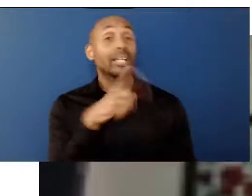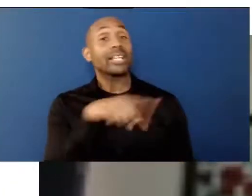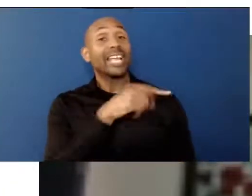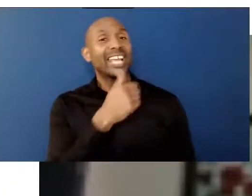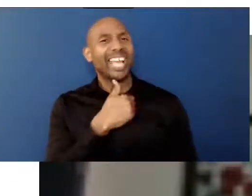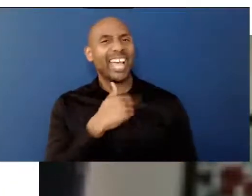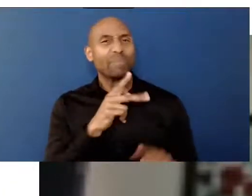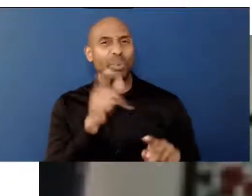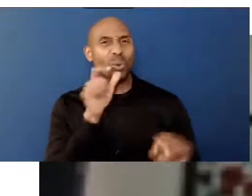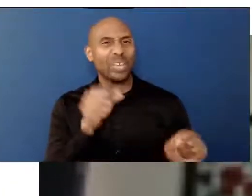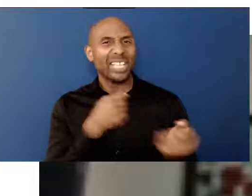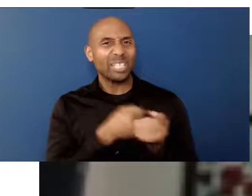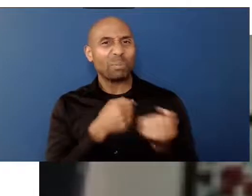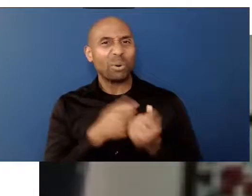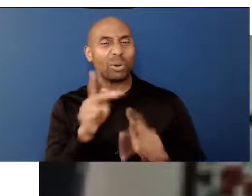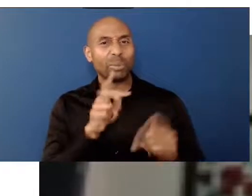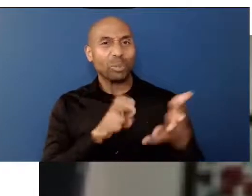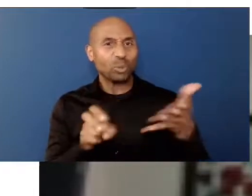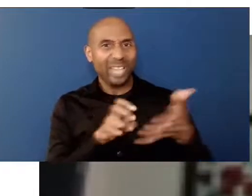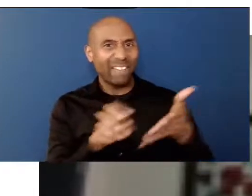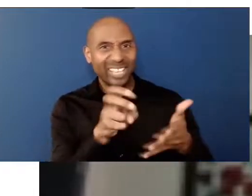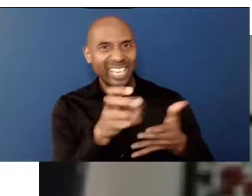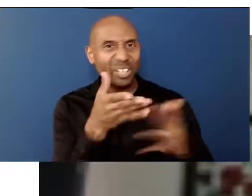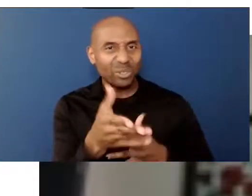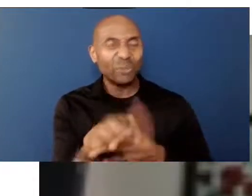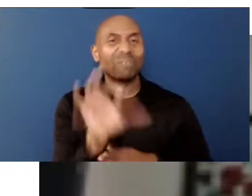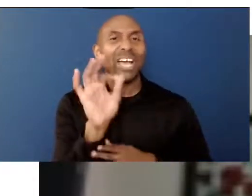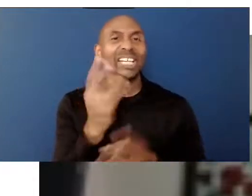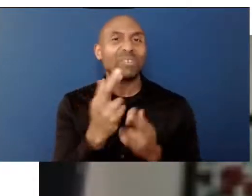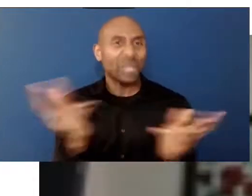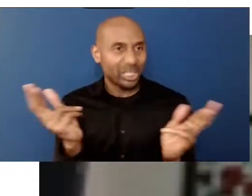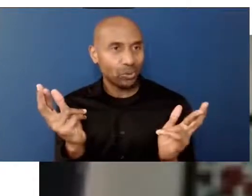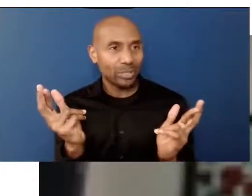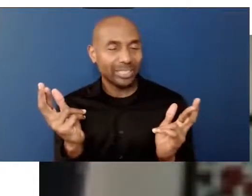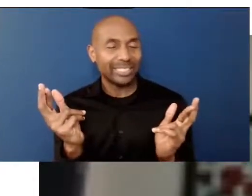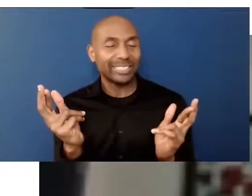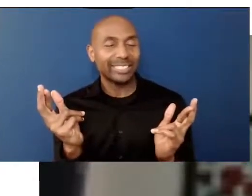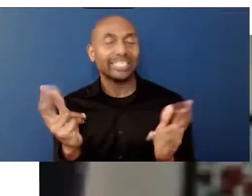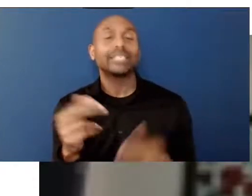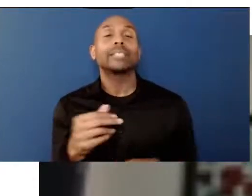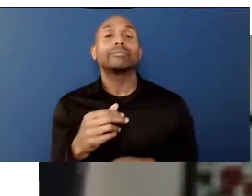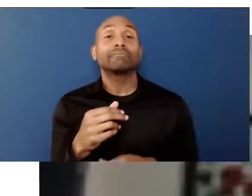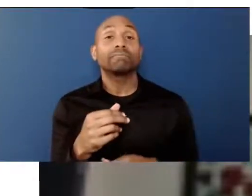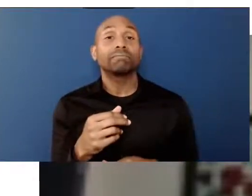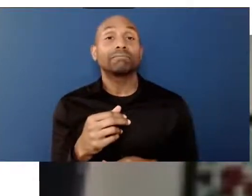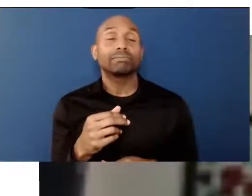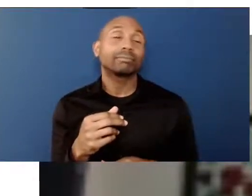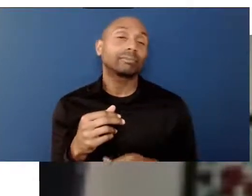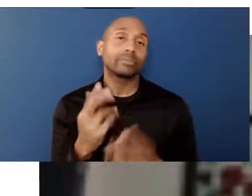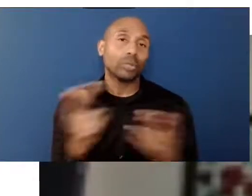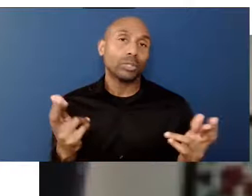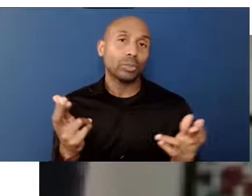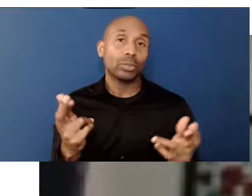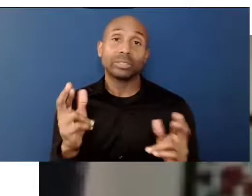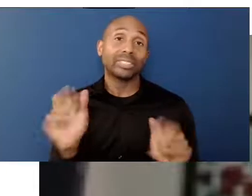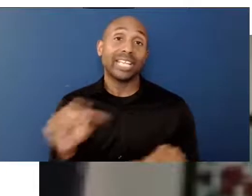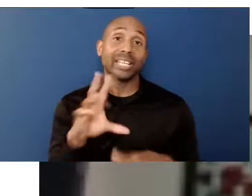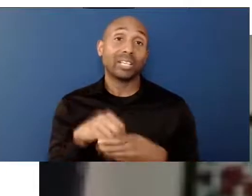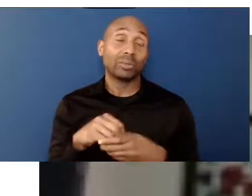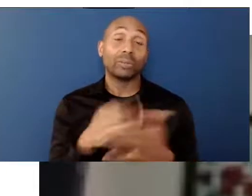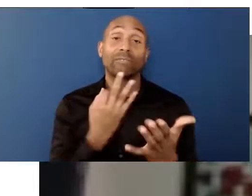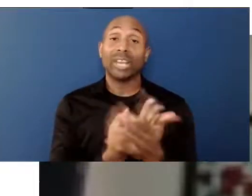with disabilities with finding resources? And those could be resources from anything from financial supports